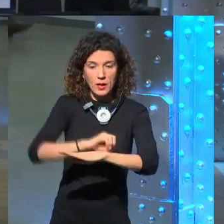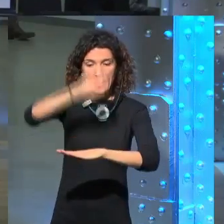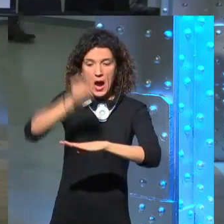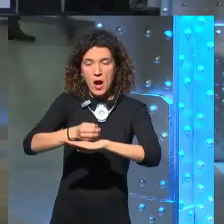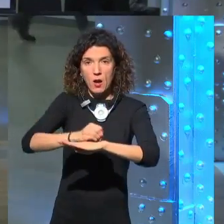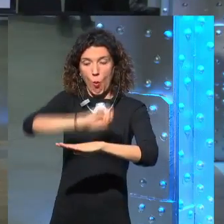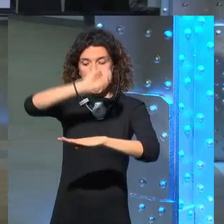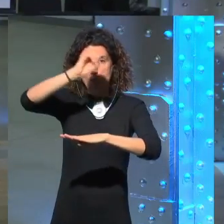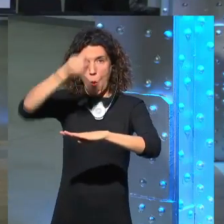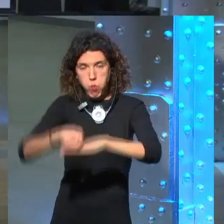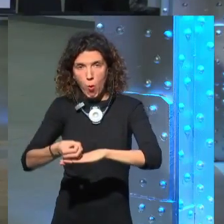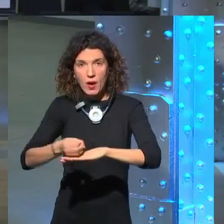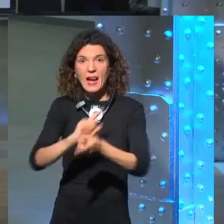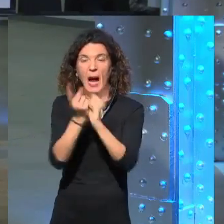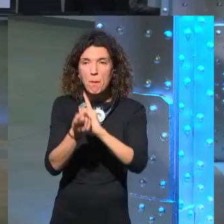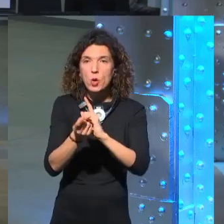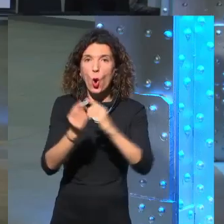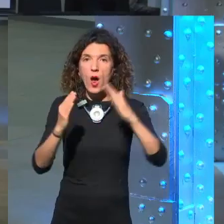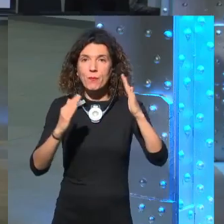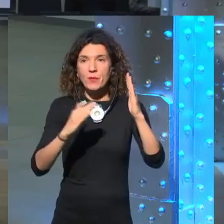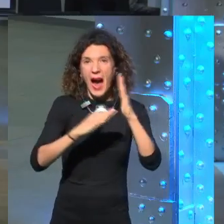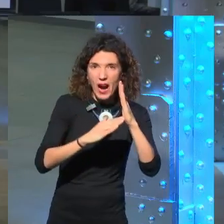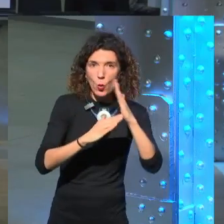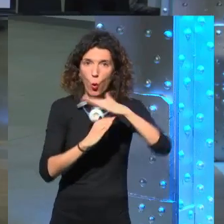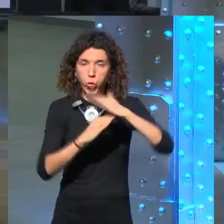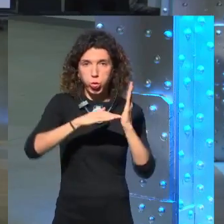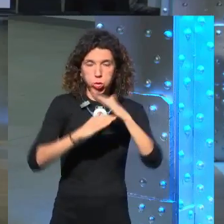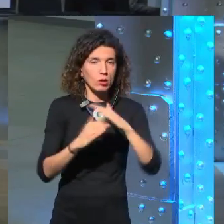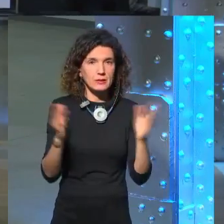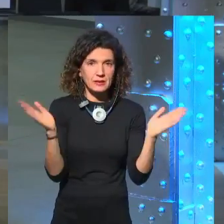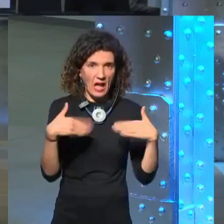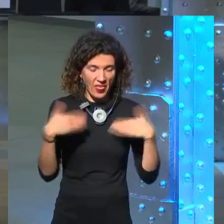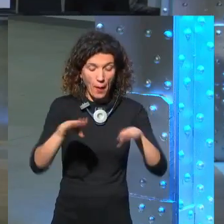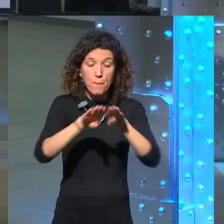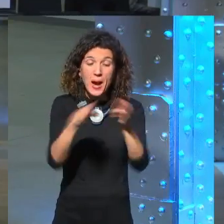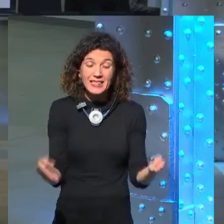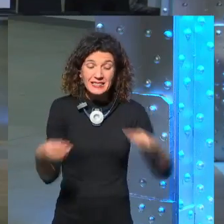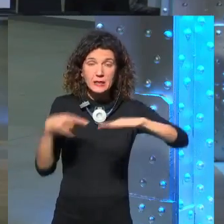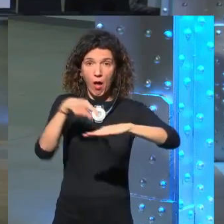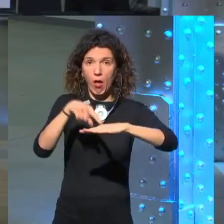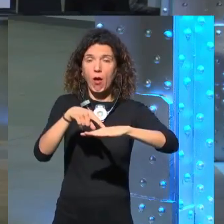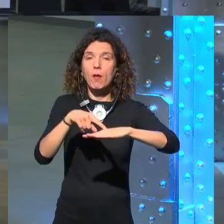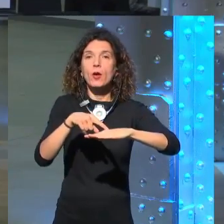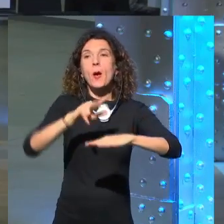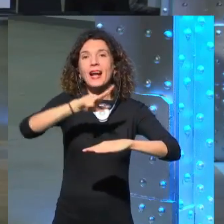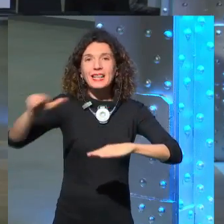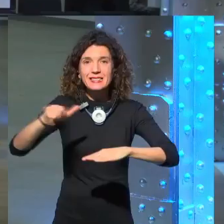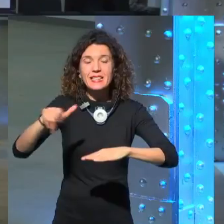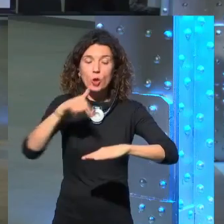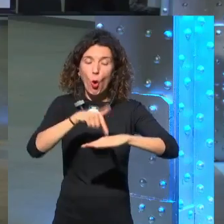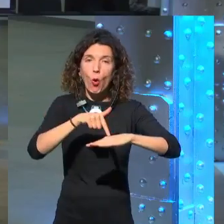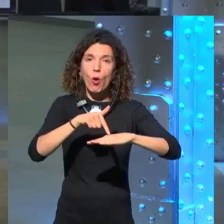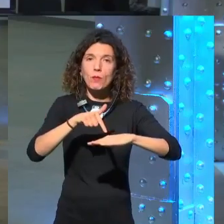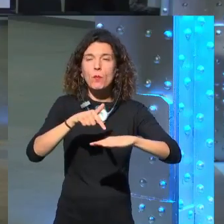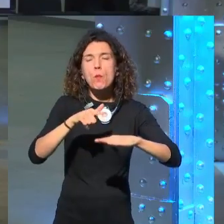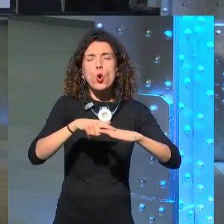angle. So what tables are these? These are tables of casinos that are a little bit old, bit down on their